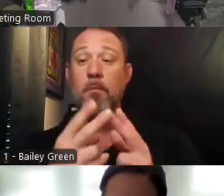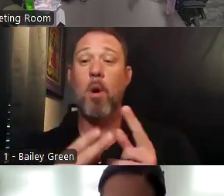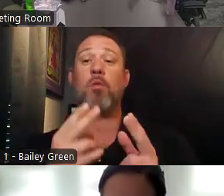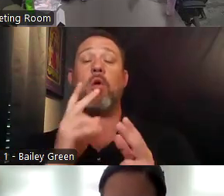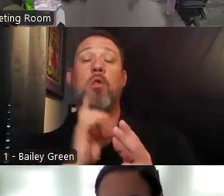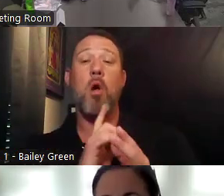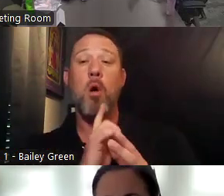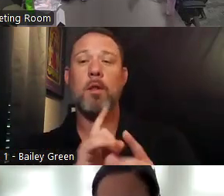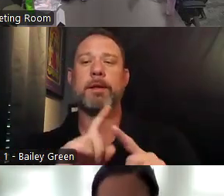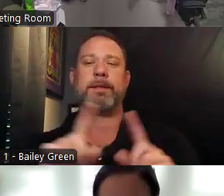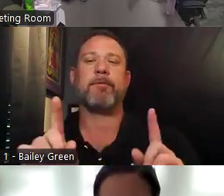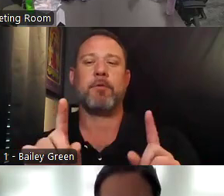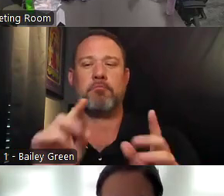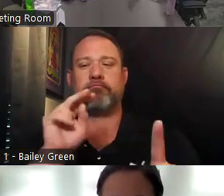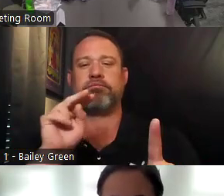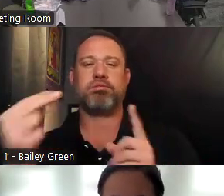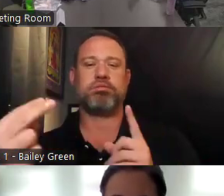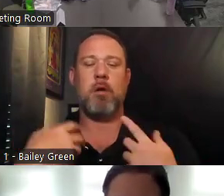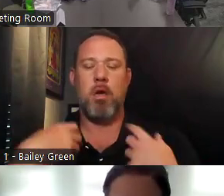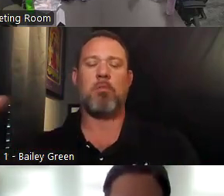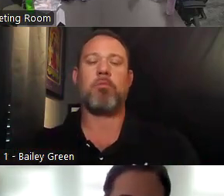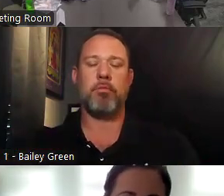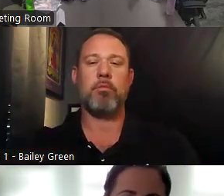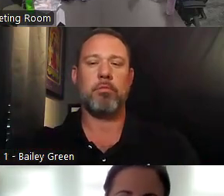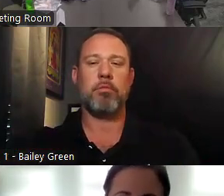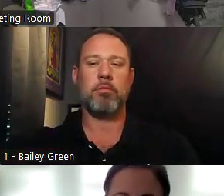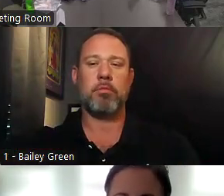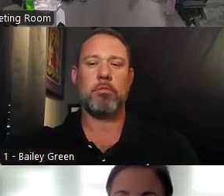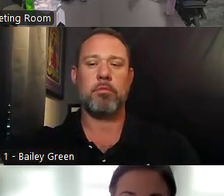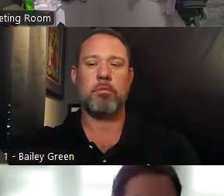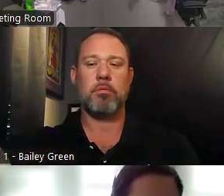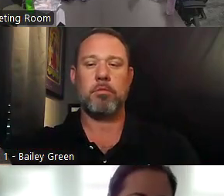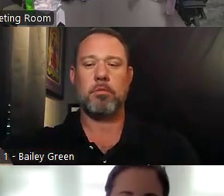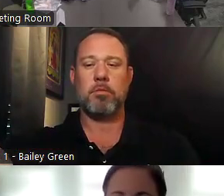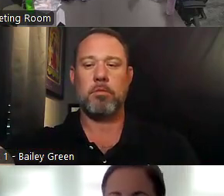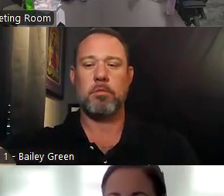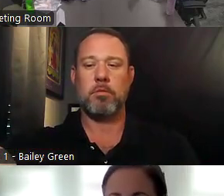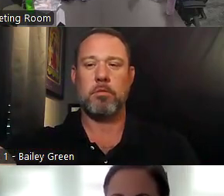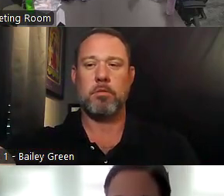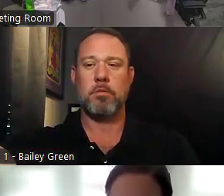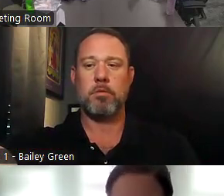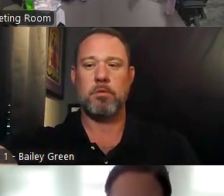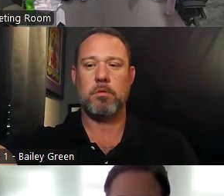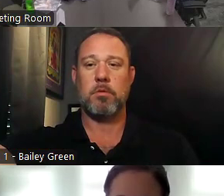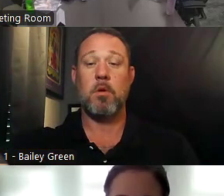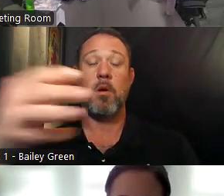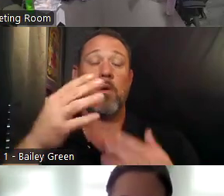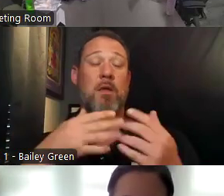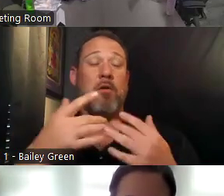different degrees affect all aspects of our health, whether it's heart disease, diabetes, poor sleep,